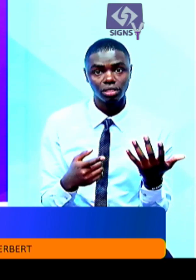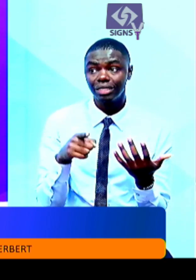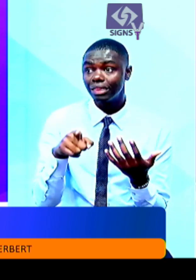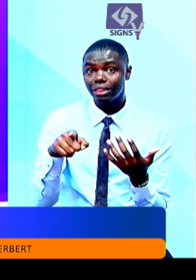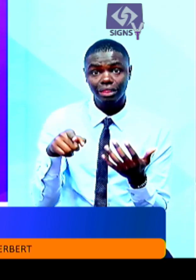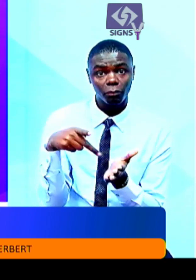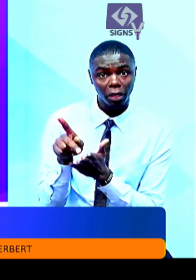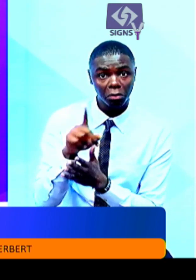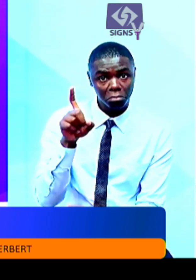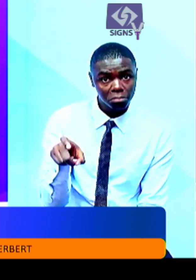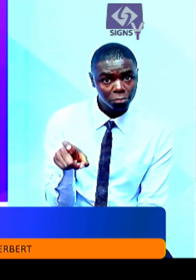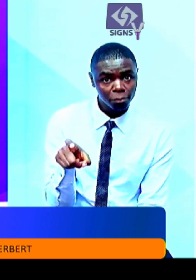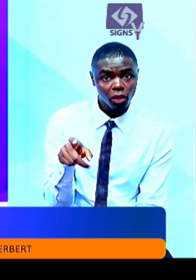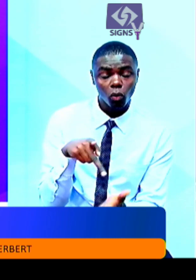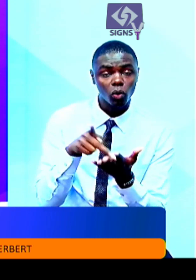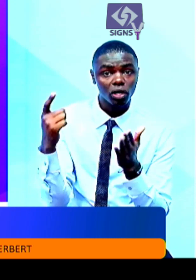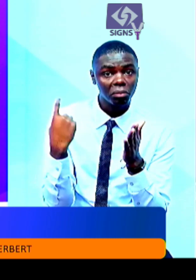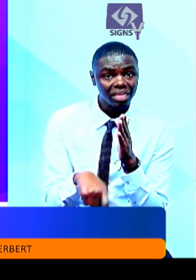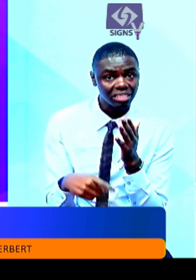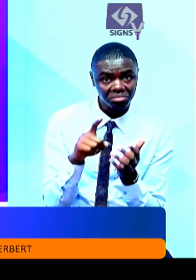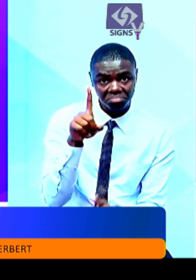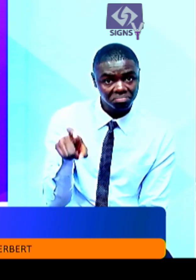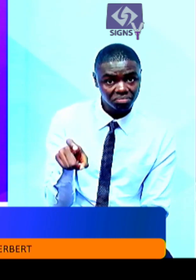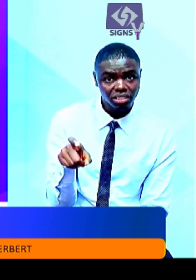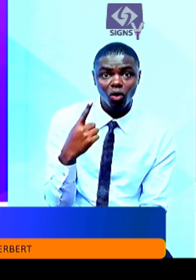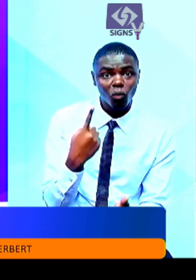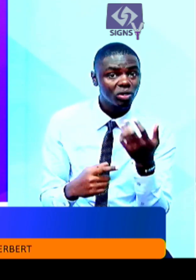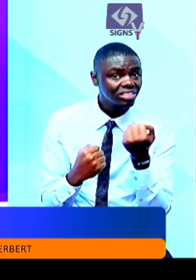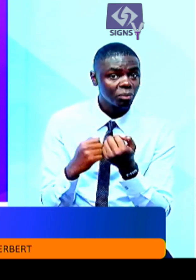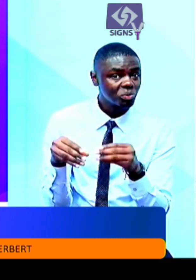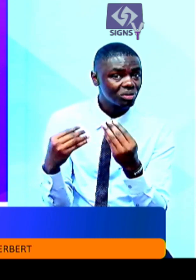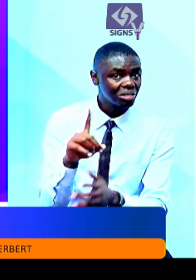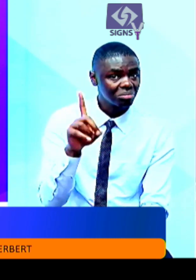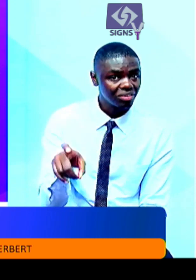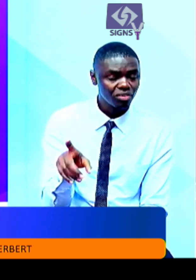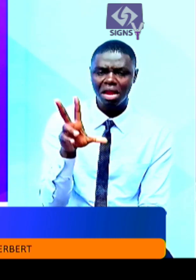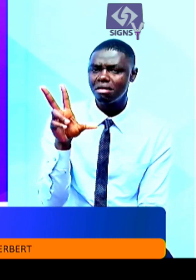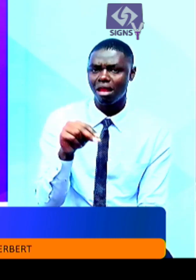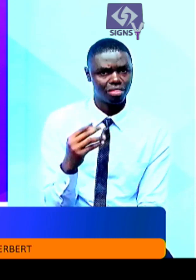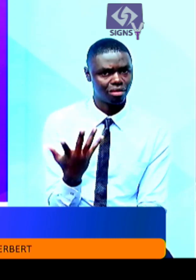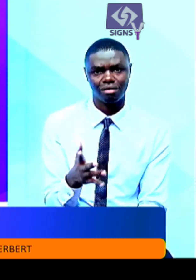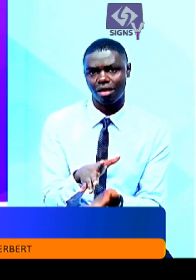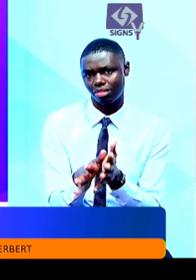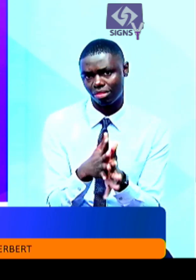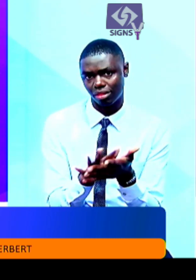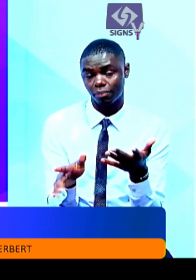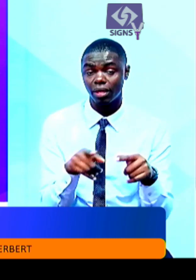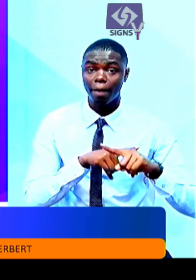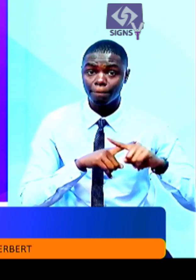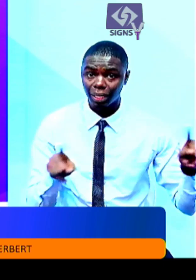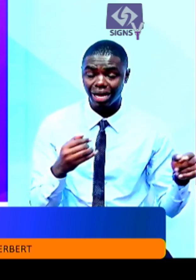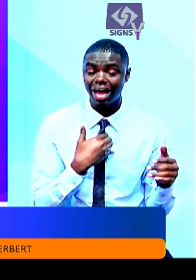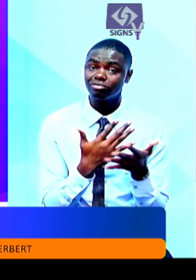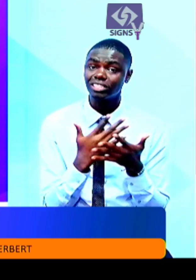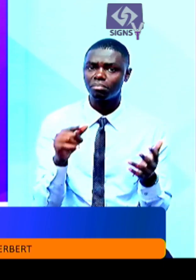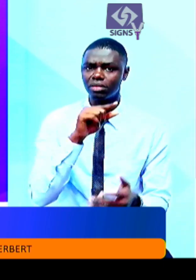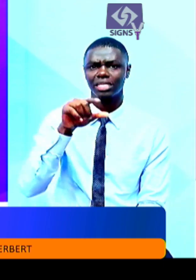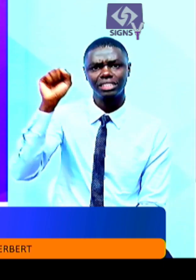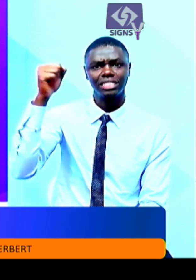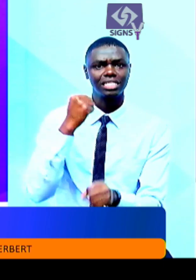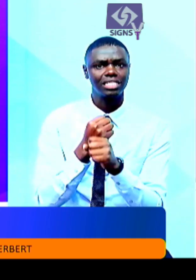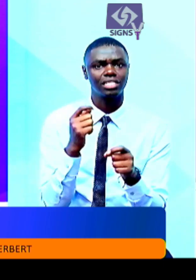payroll? Were they paying taxes to him? What support were they giving him? Not much. But there's something Gen Z did to